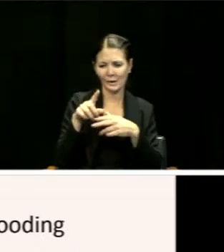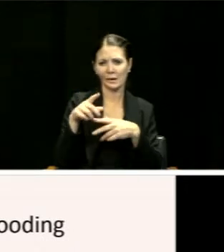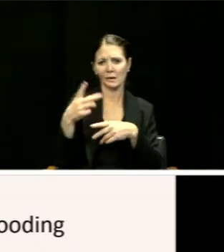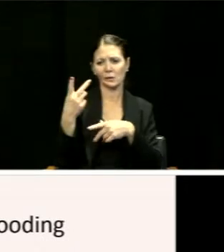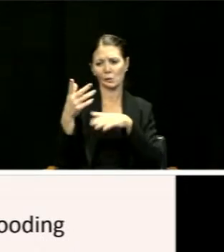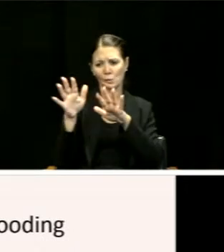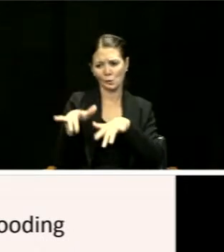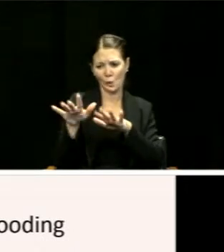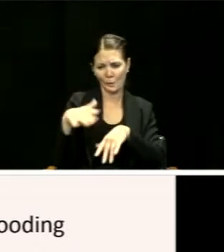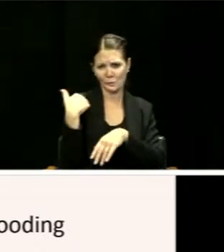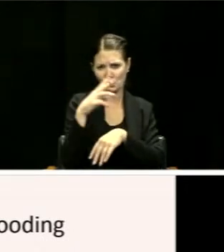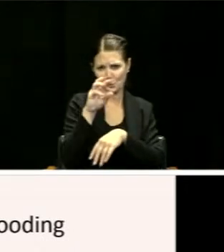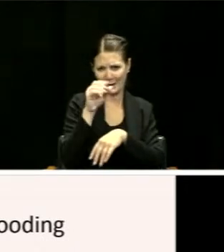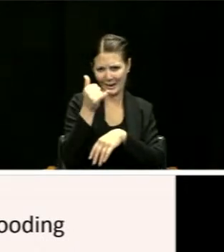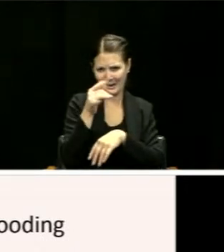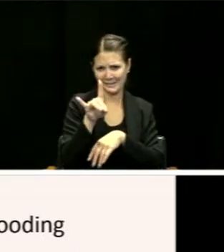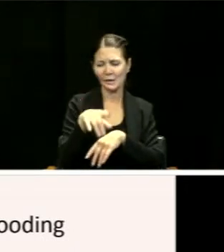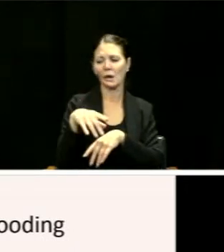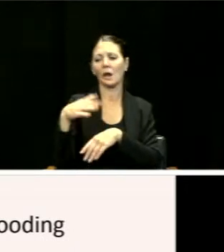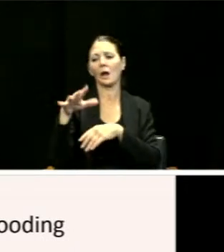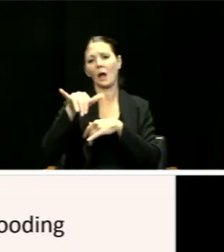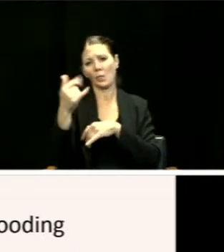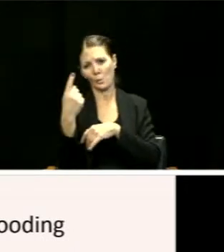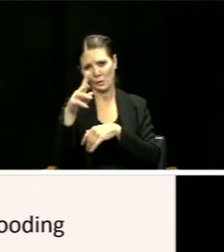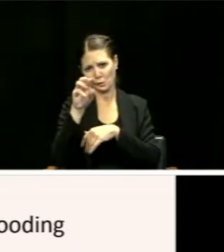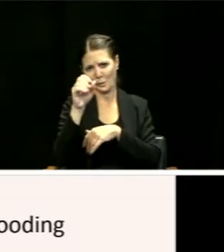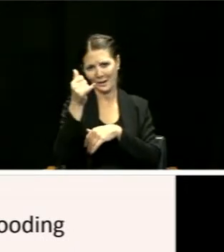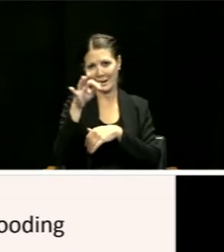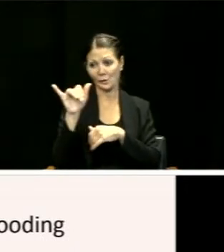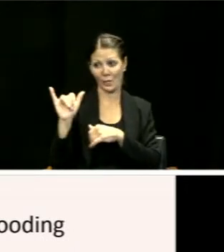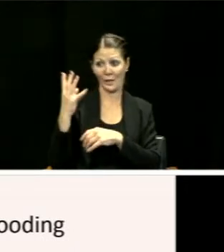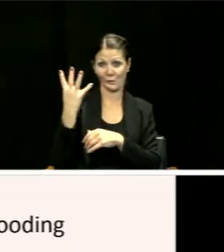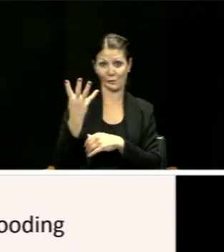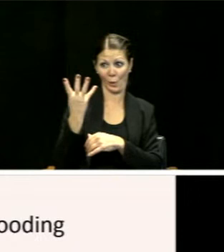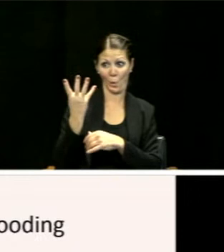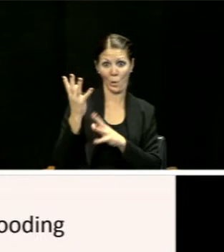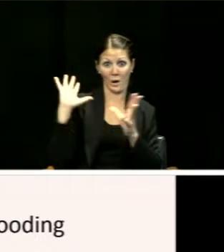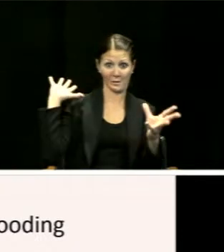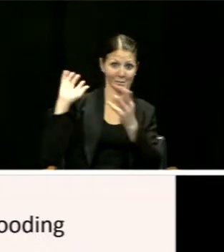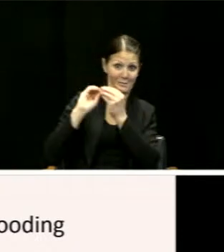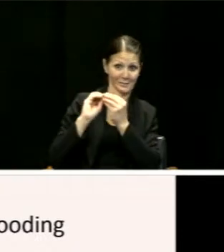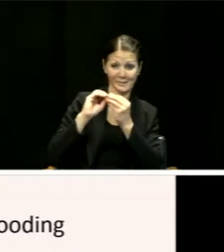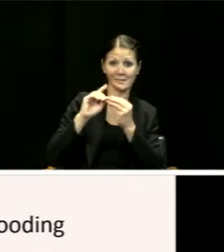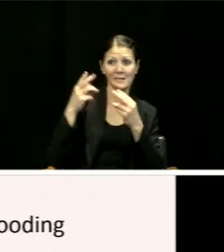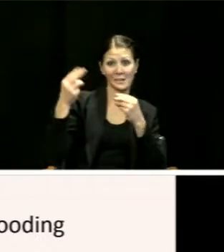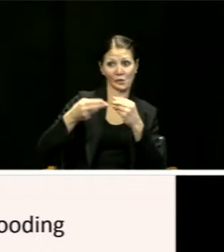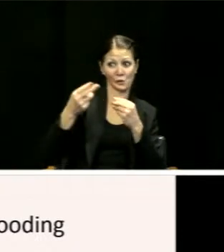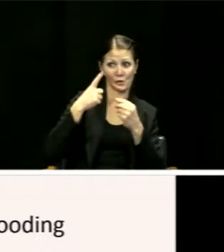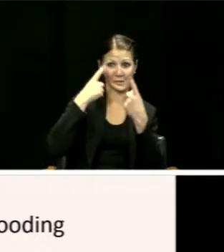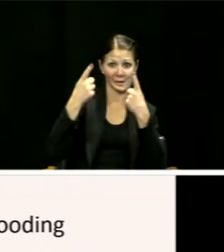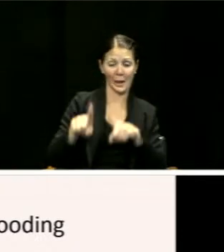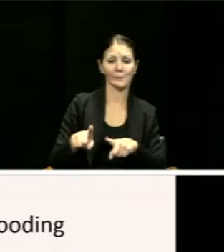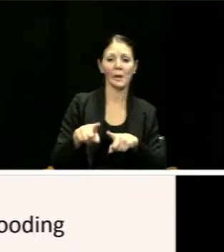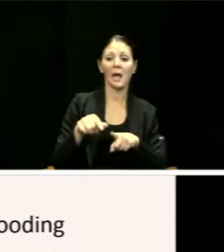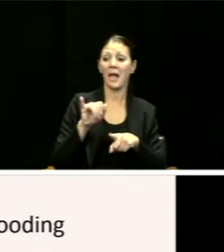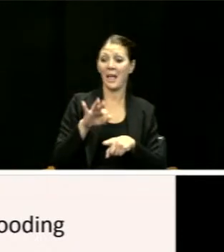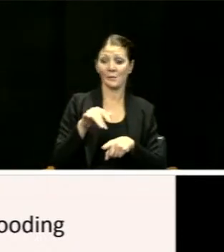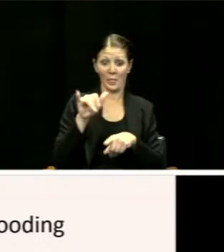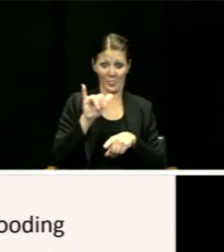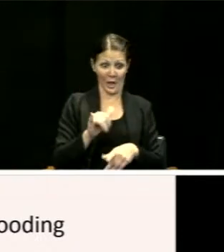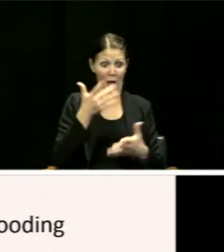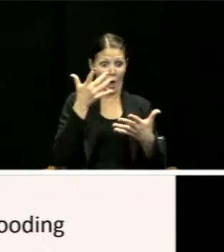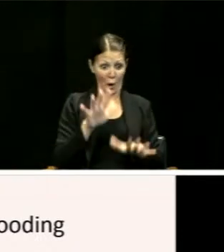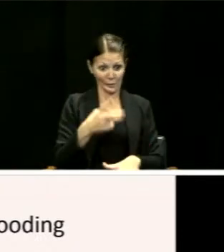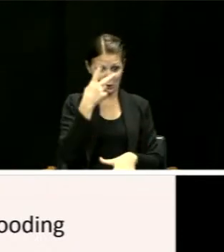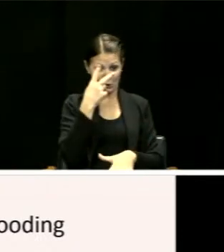in 2018 and 1 in 2019. So those historical events, if we had insufficient capacity in all